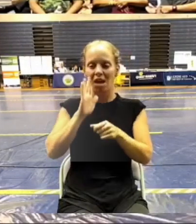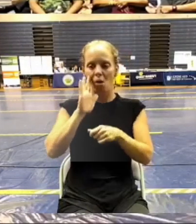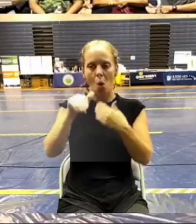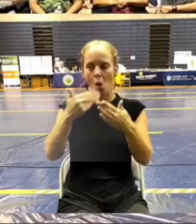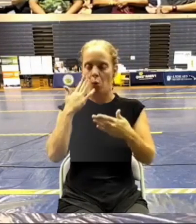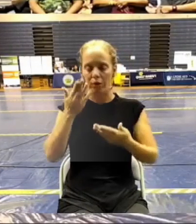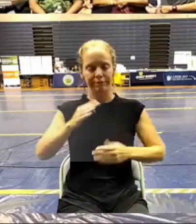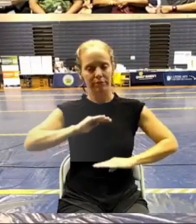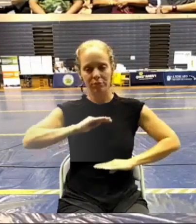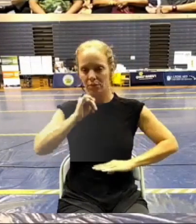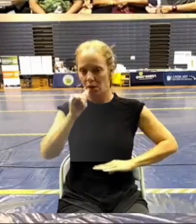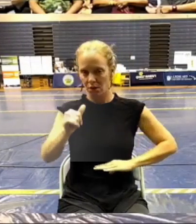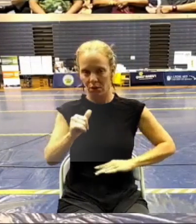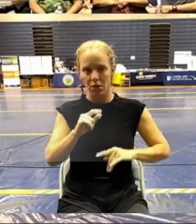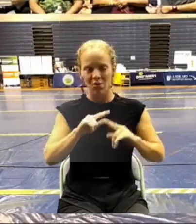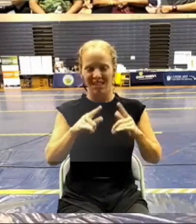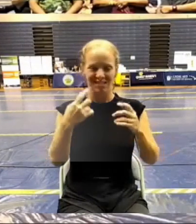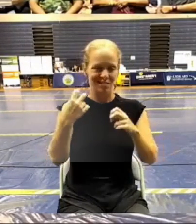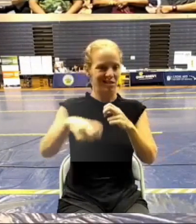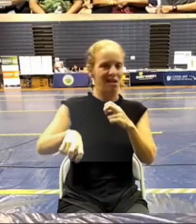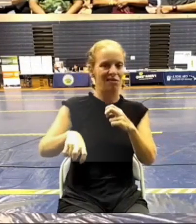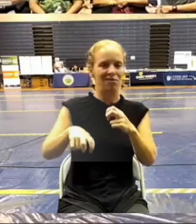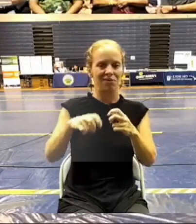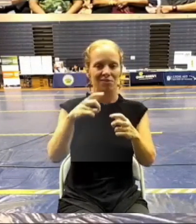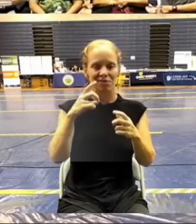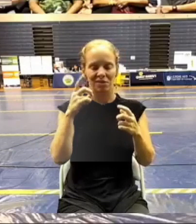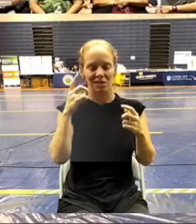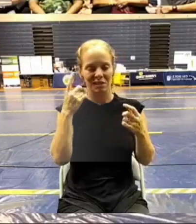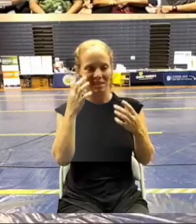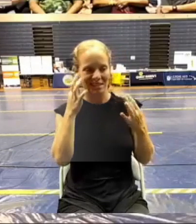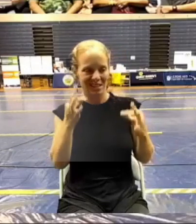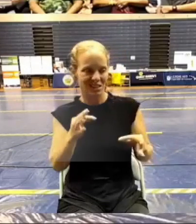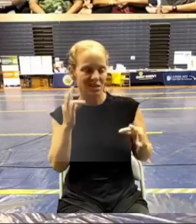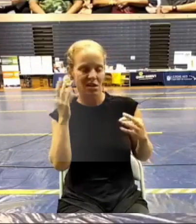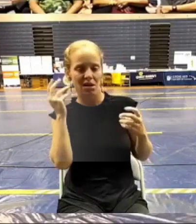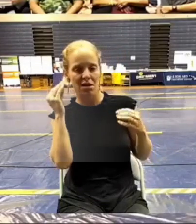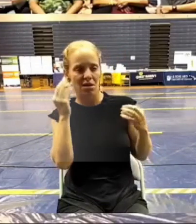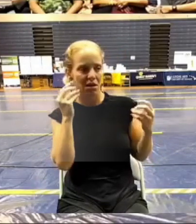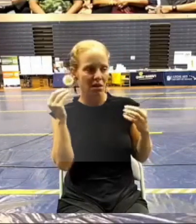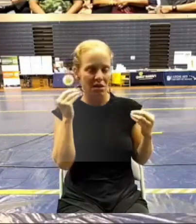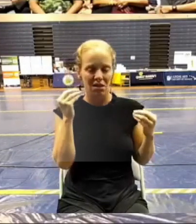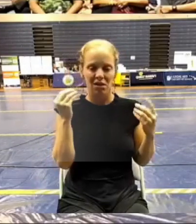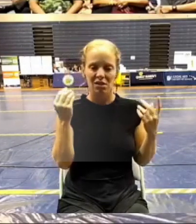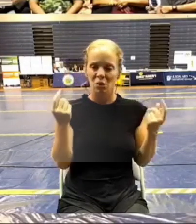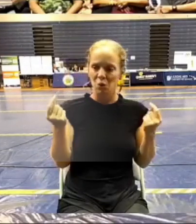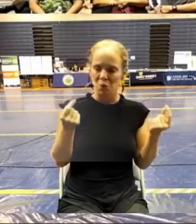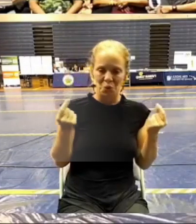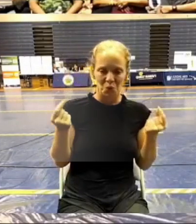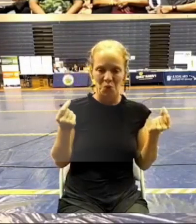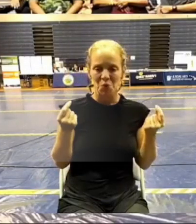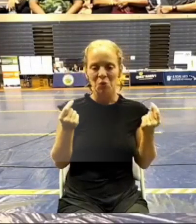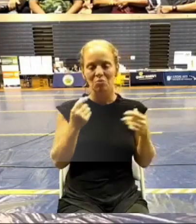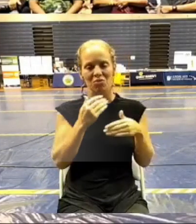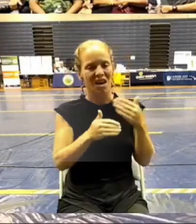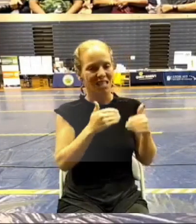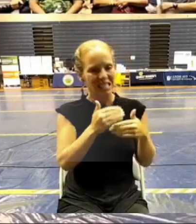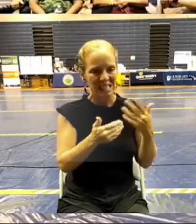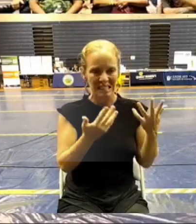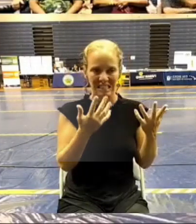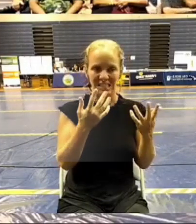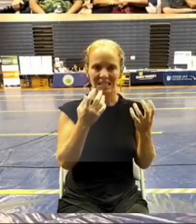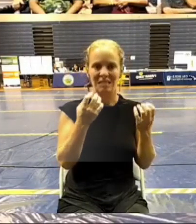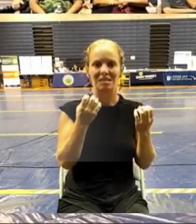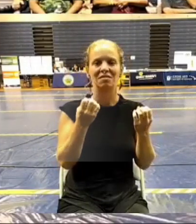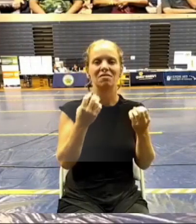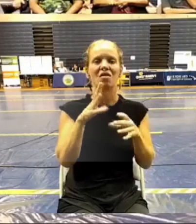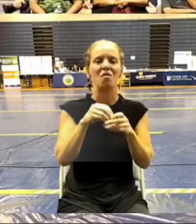happy. It's been a difficult decision. It's been a difficult process. A lot of hours, a lot